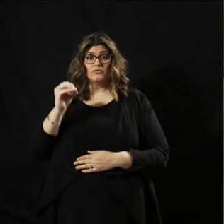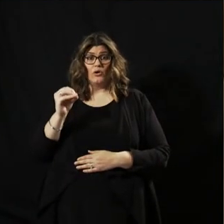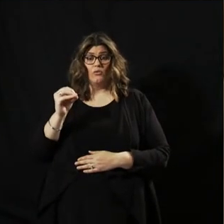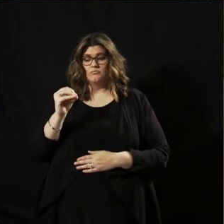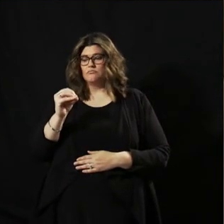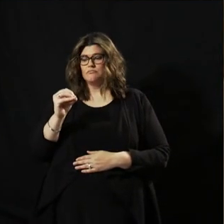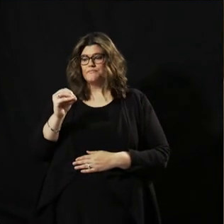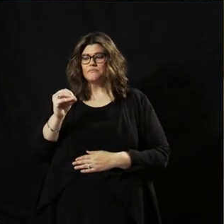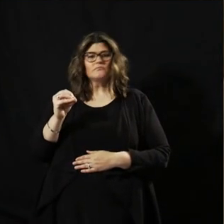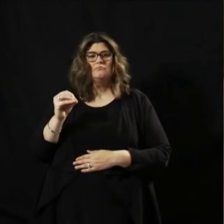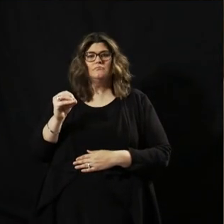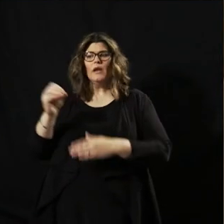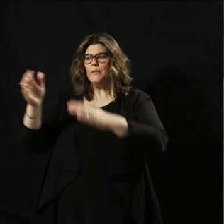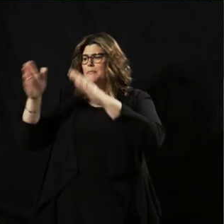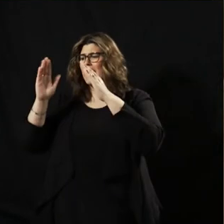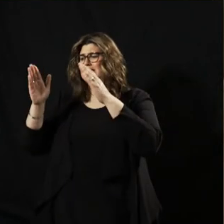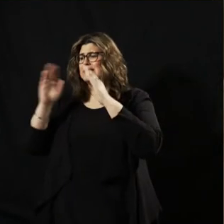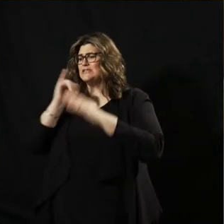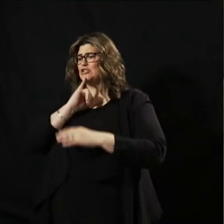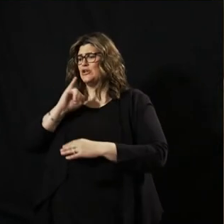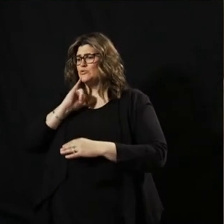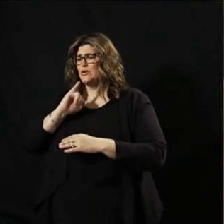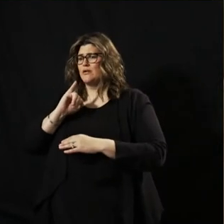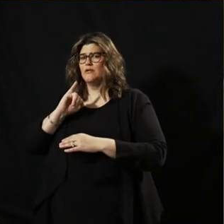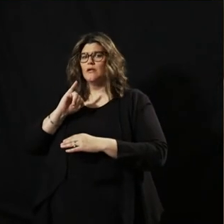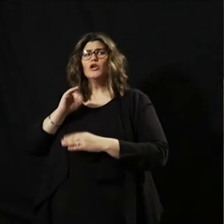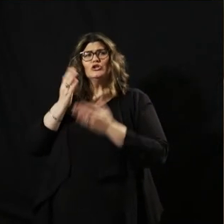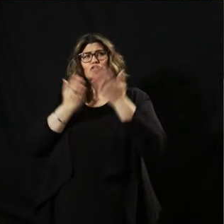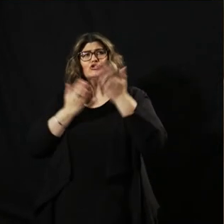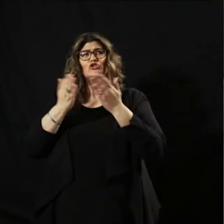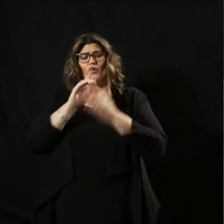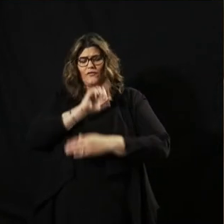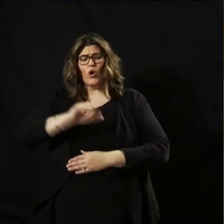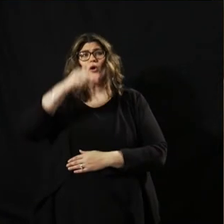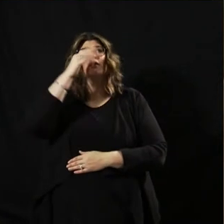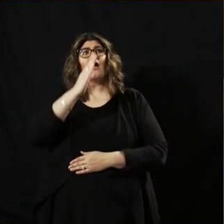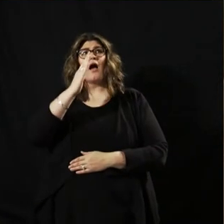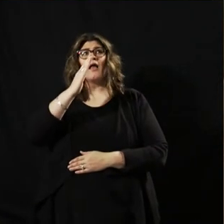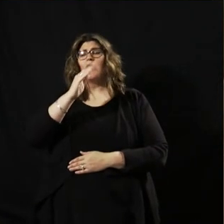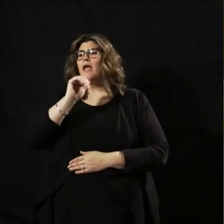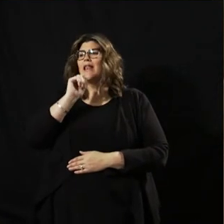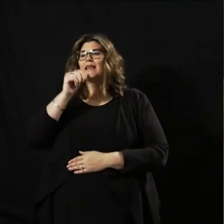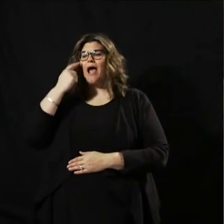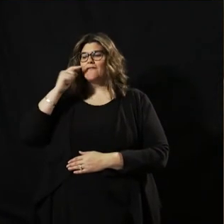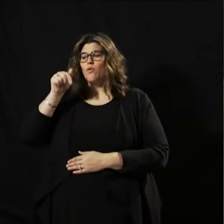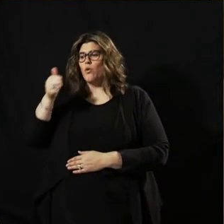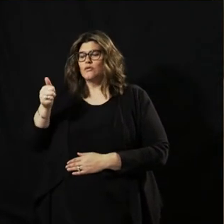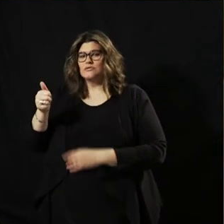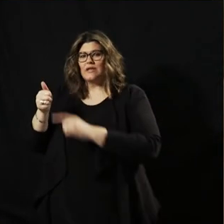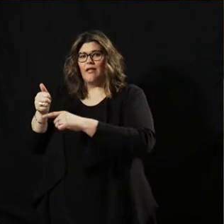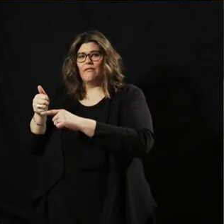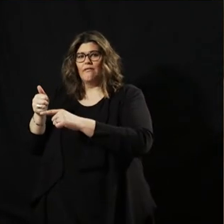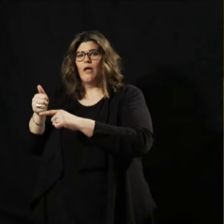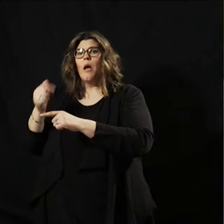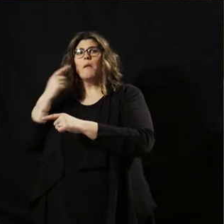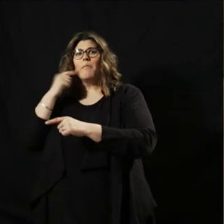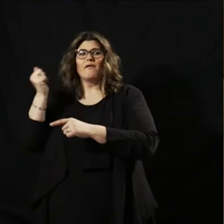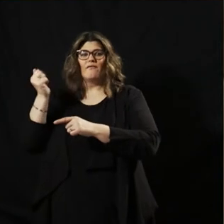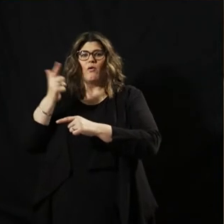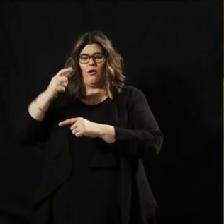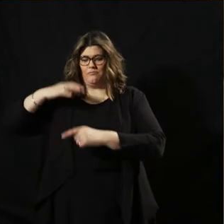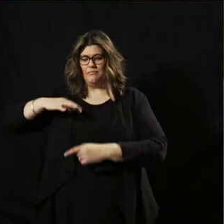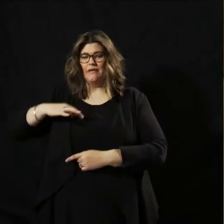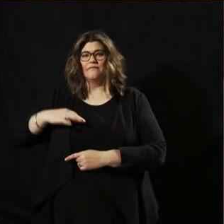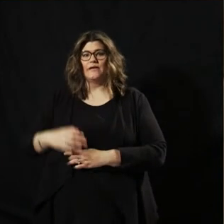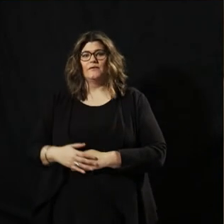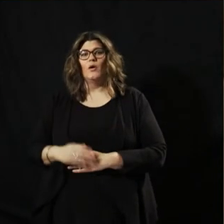Israel, thus says the Lord God, not for your sakes do I act, house of Israel,